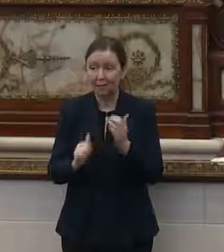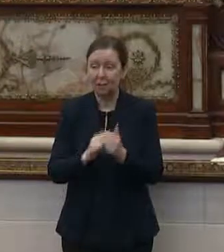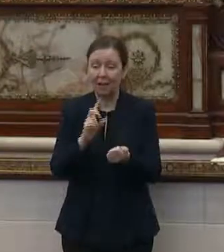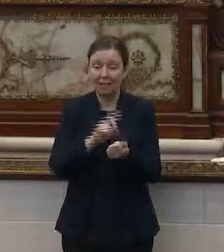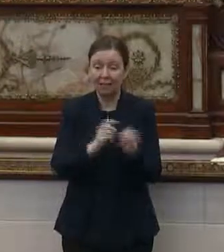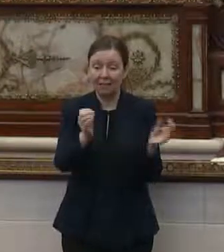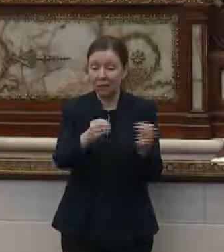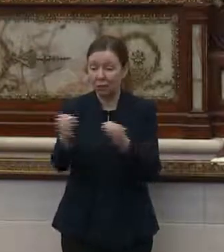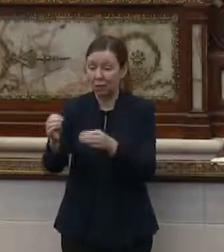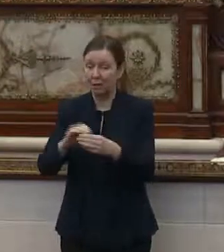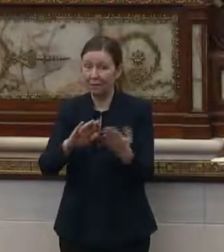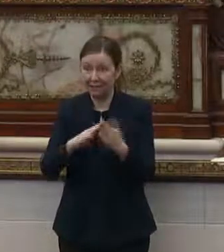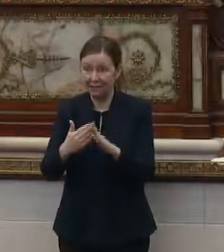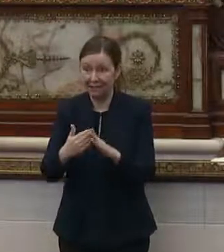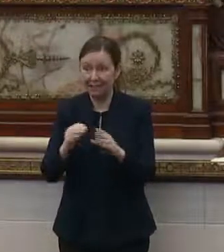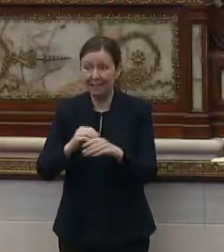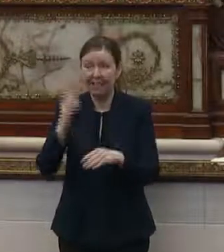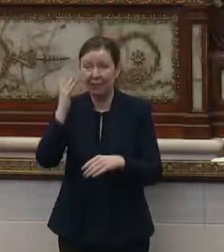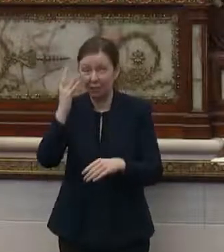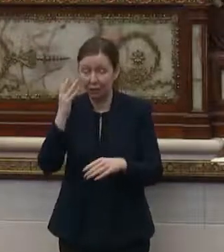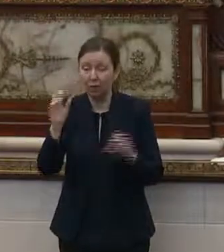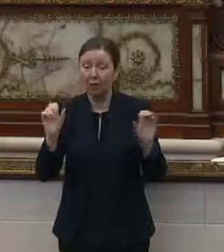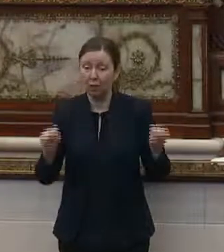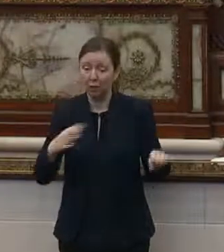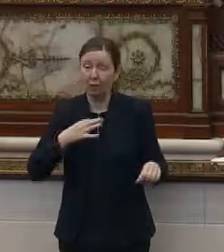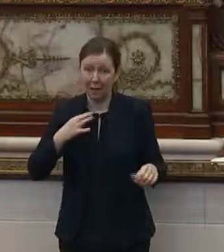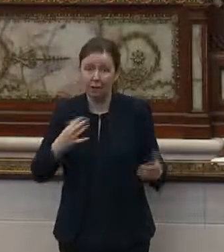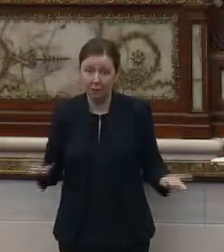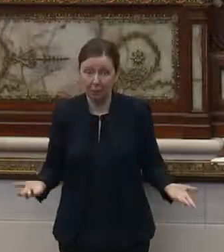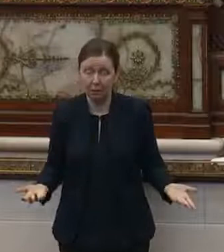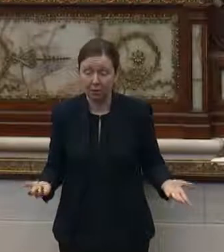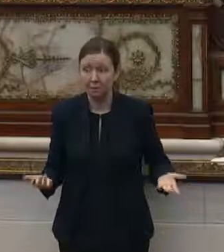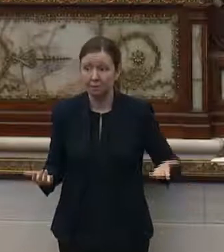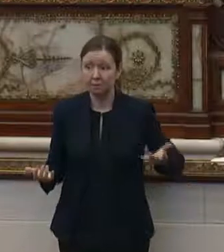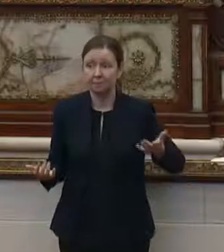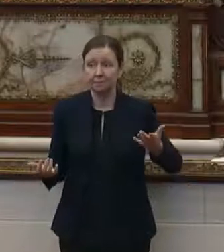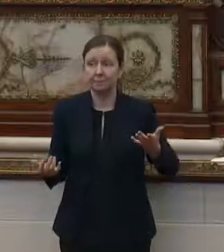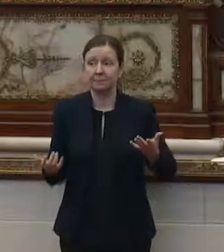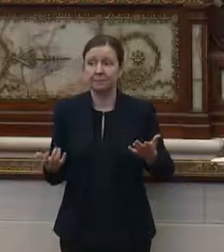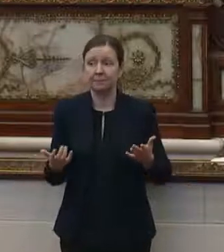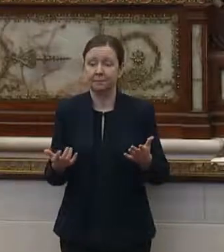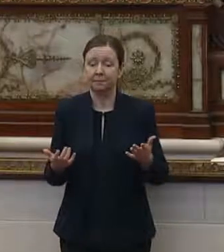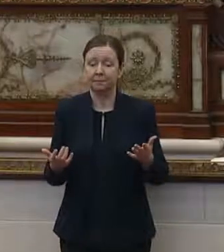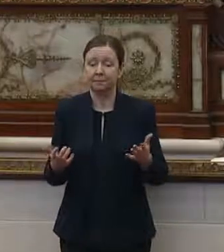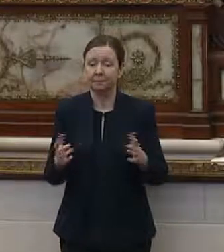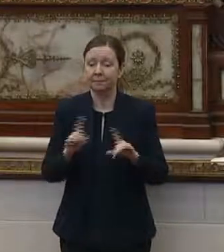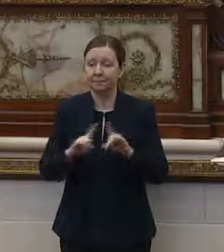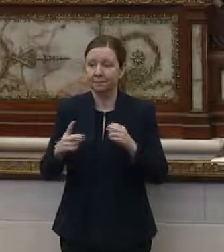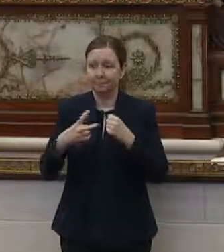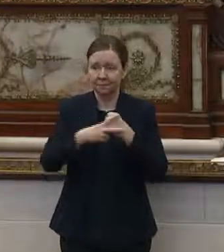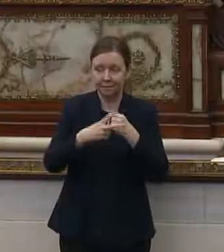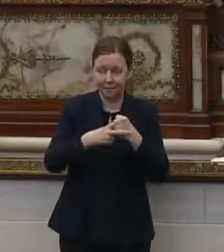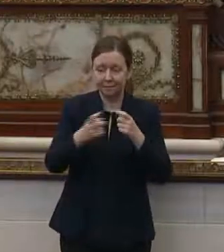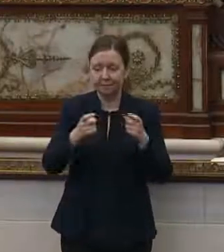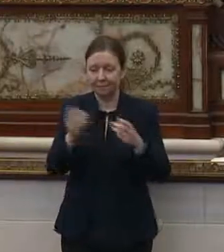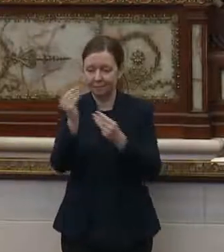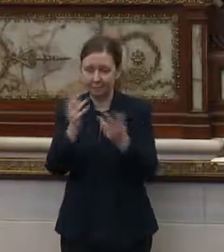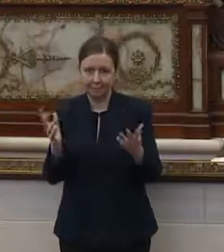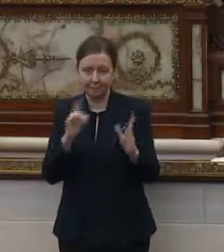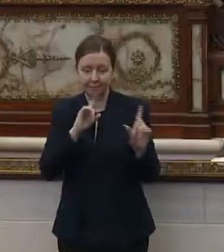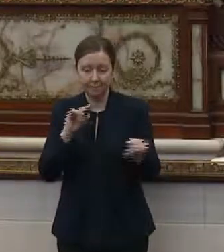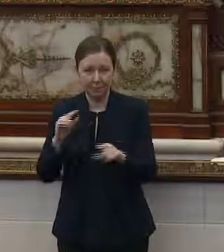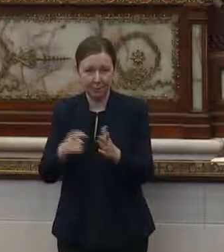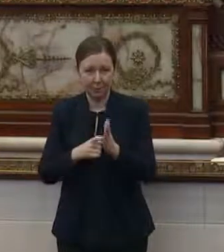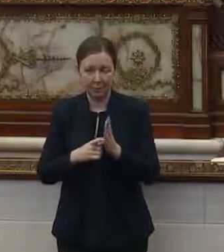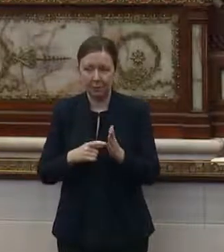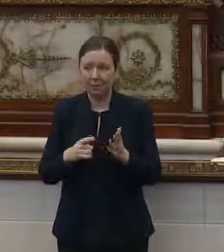in the city, in theory, could be eligible, but the storage and handling and information reporting